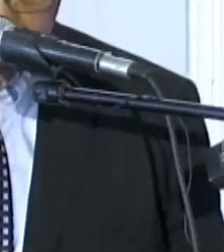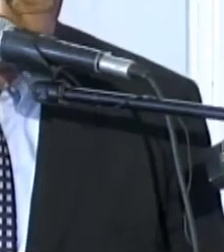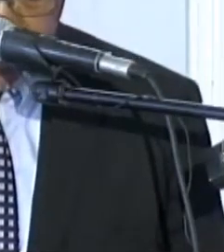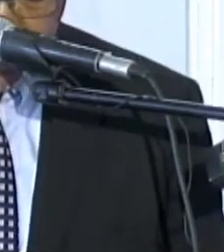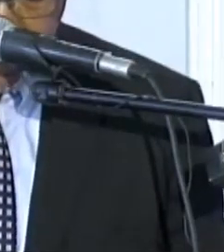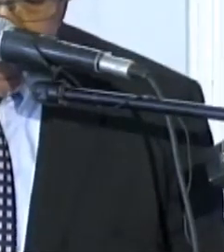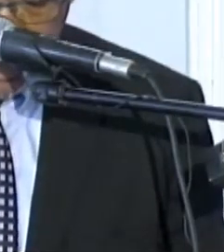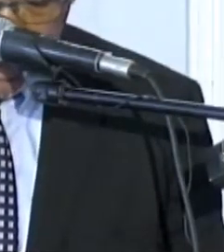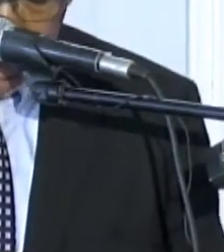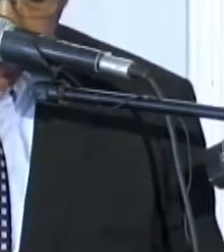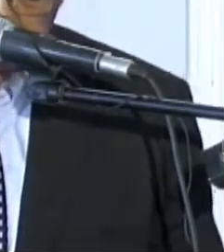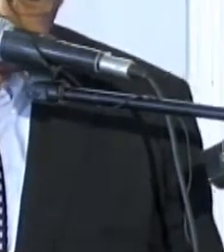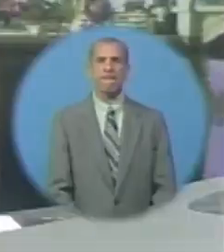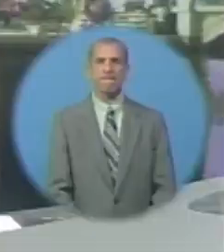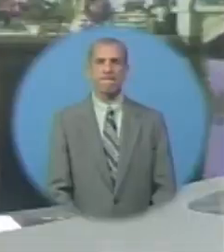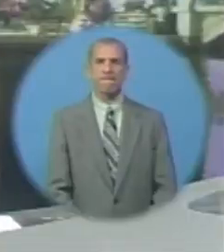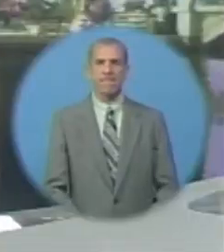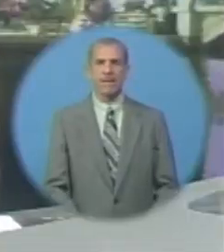kiosk.